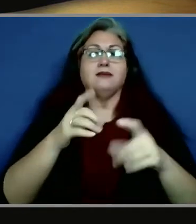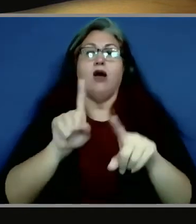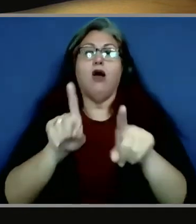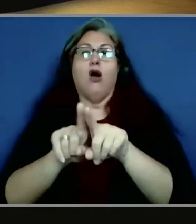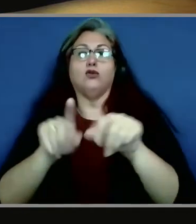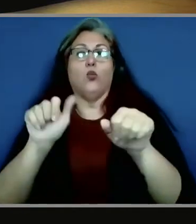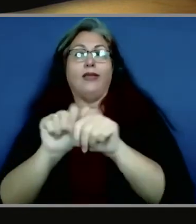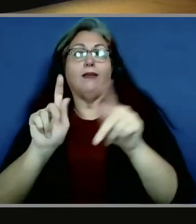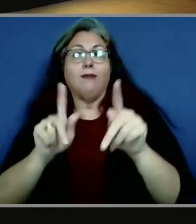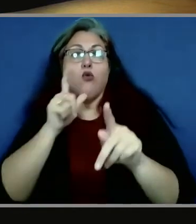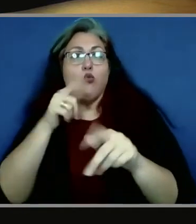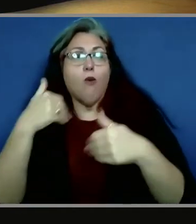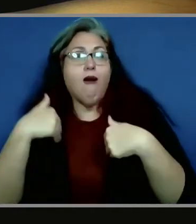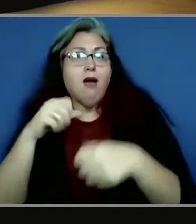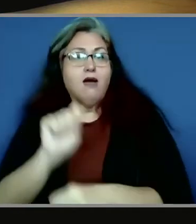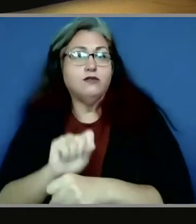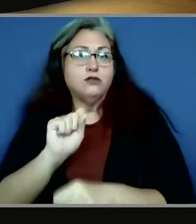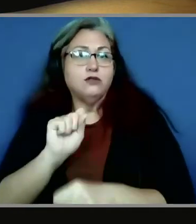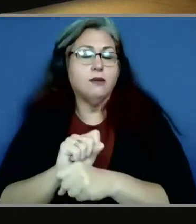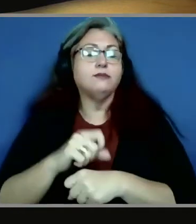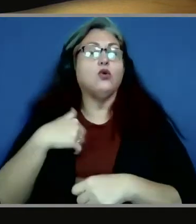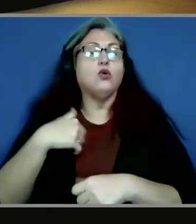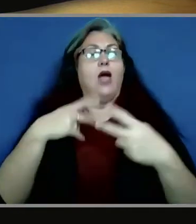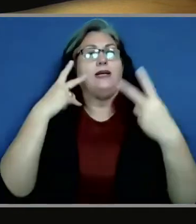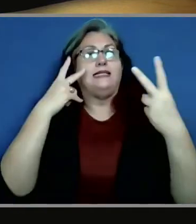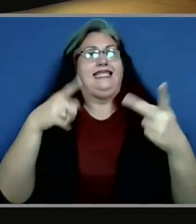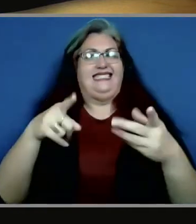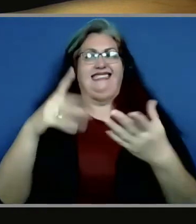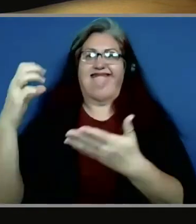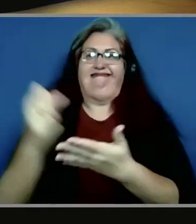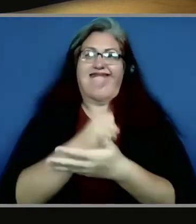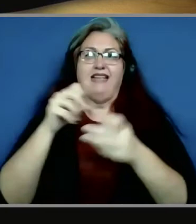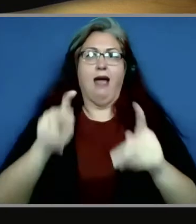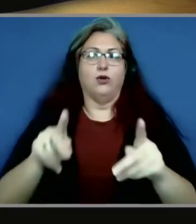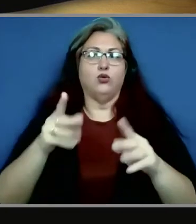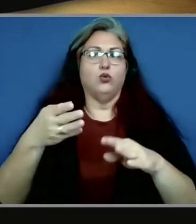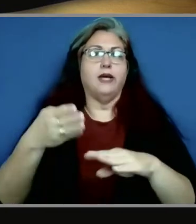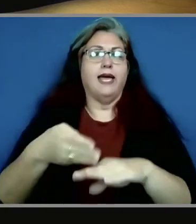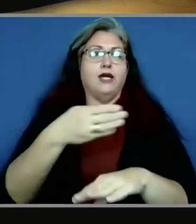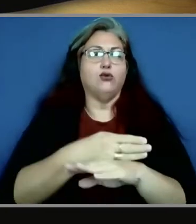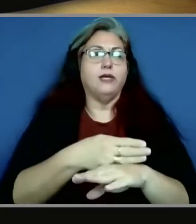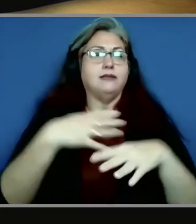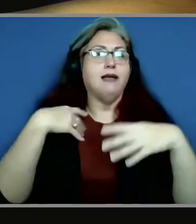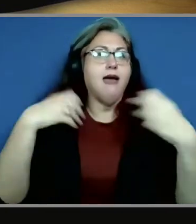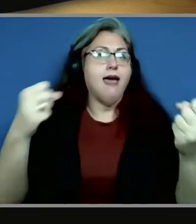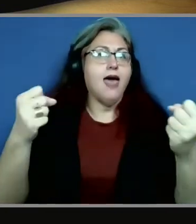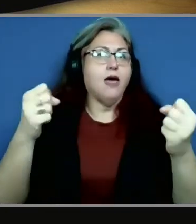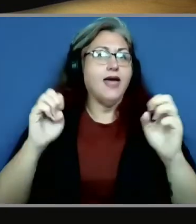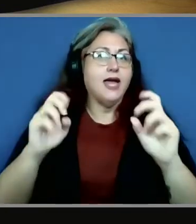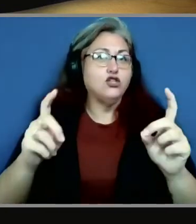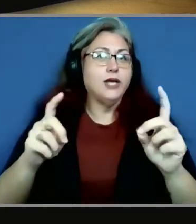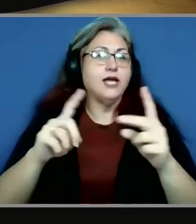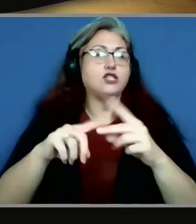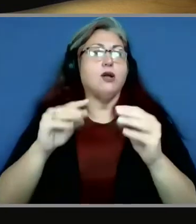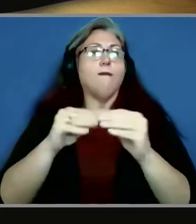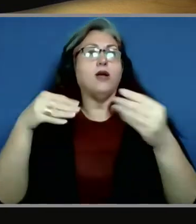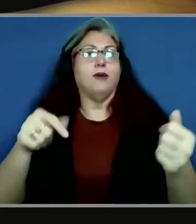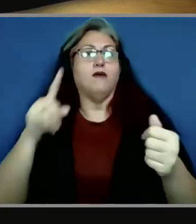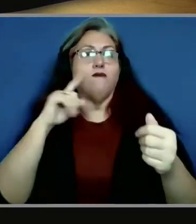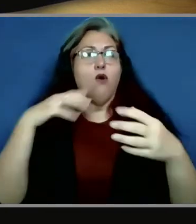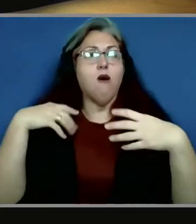So I see an opening to increase health education, health spending, getting